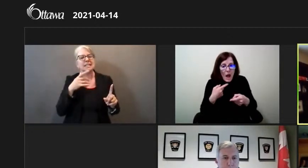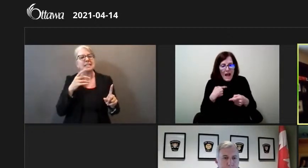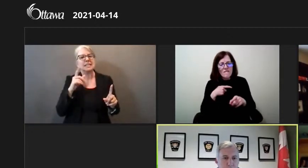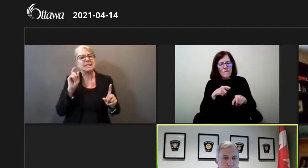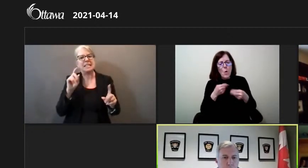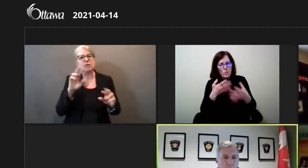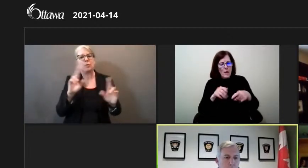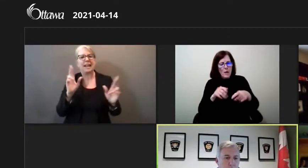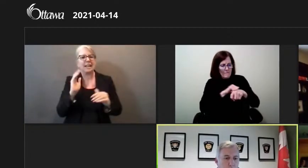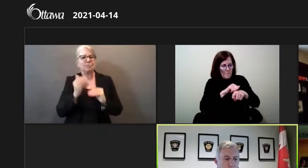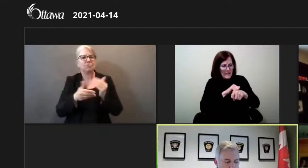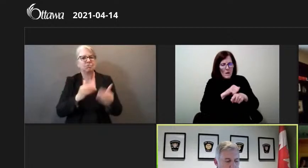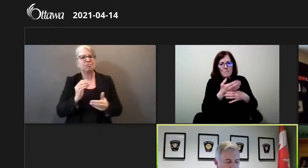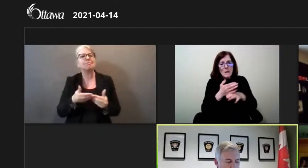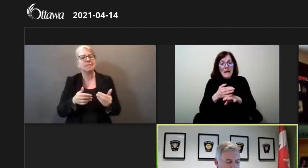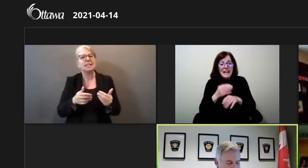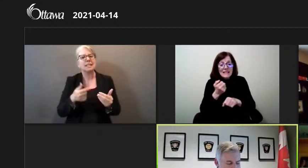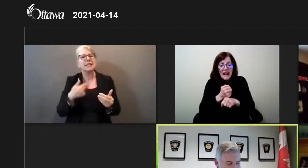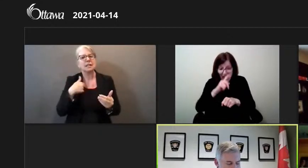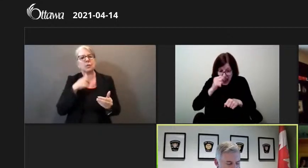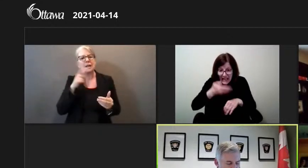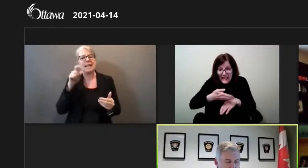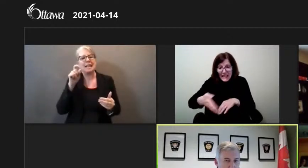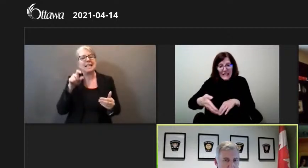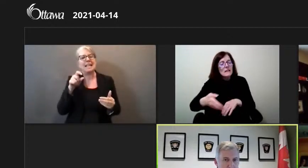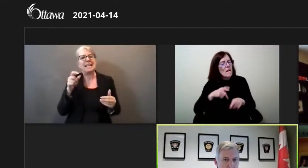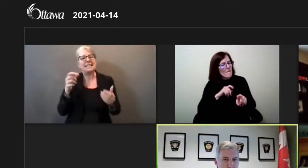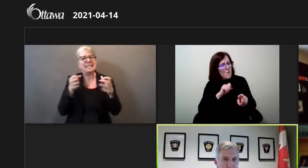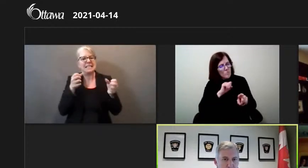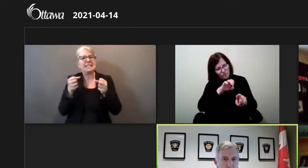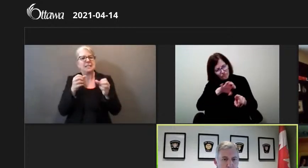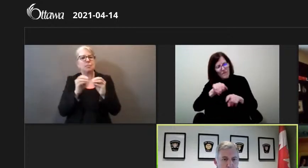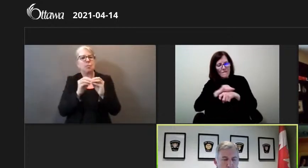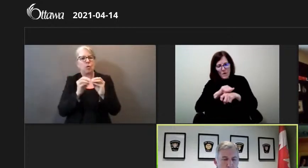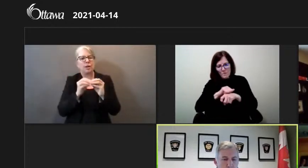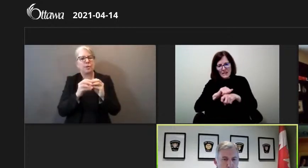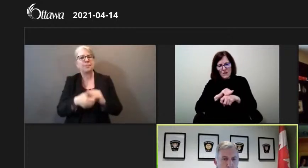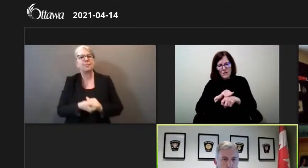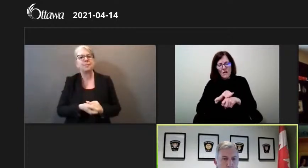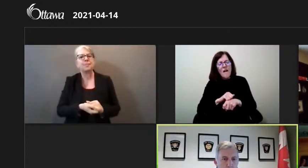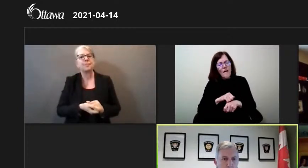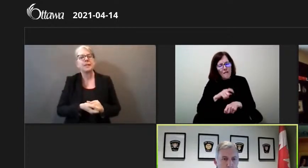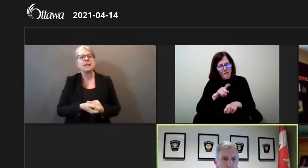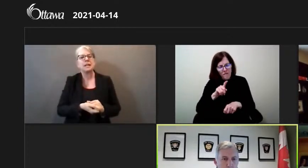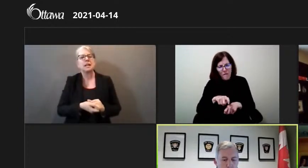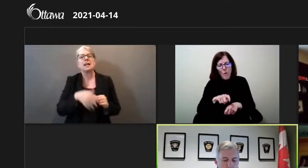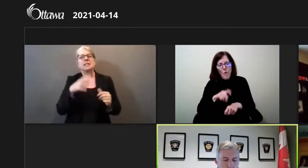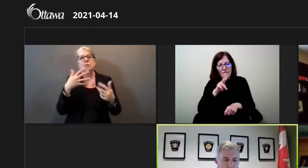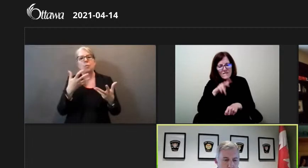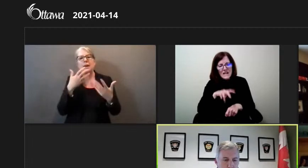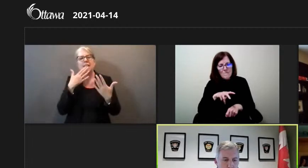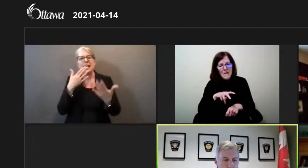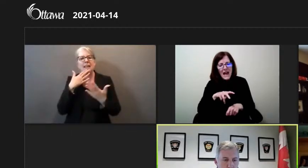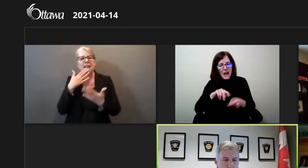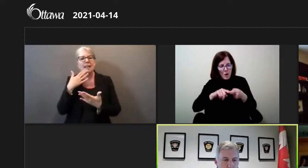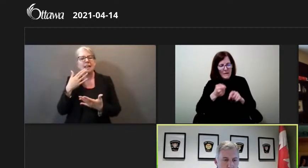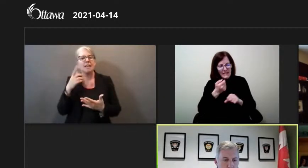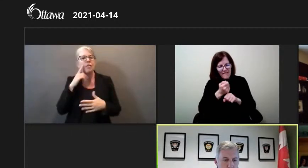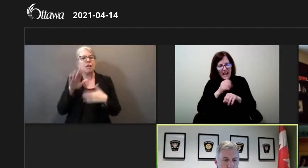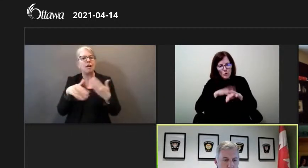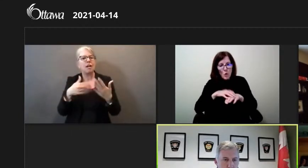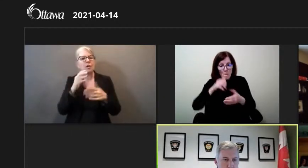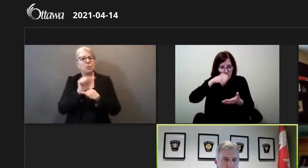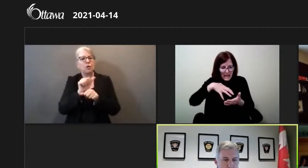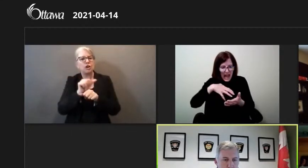motion, that we need to beef up our staffing there. So I want to thank everybody for all the work you've